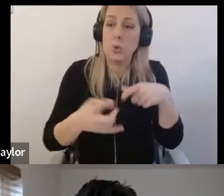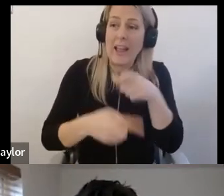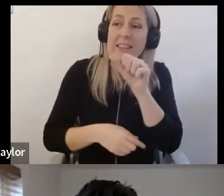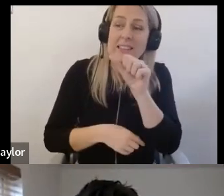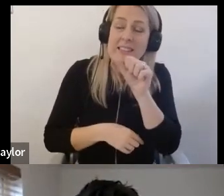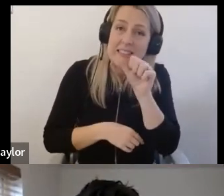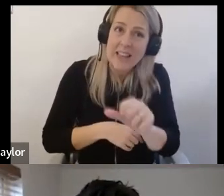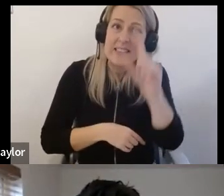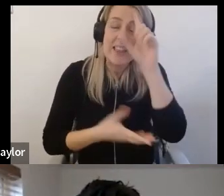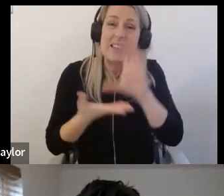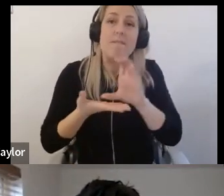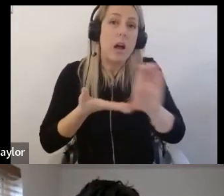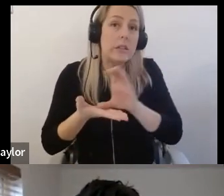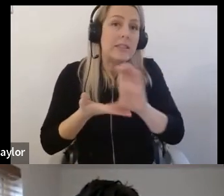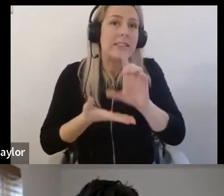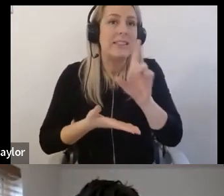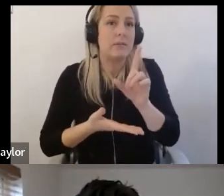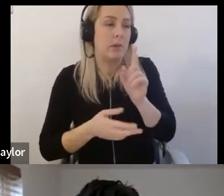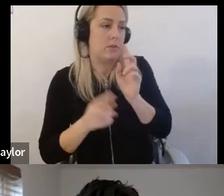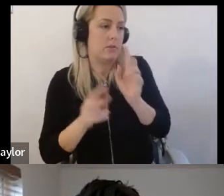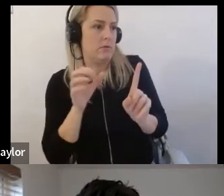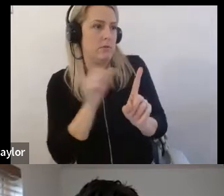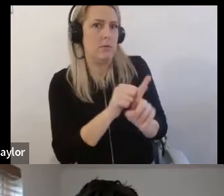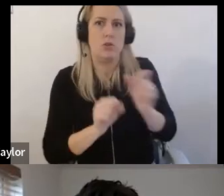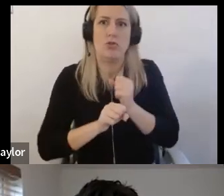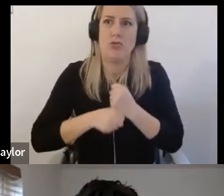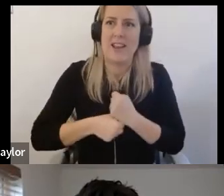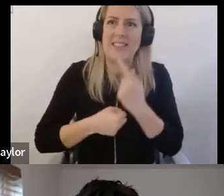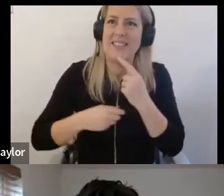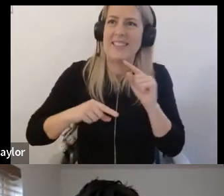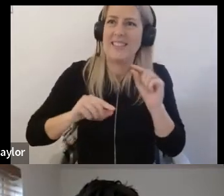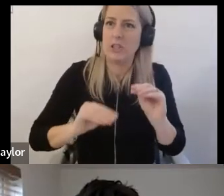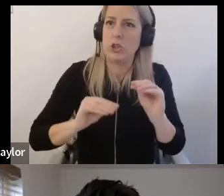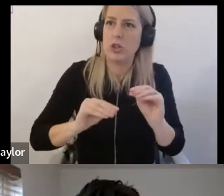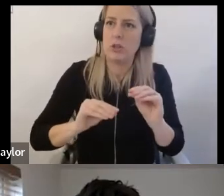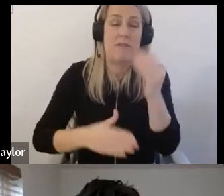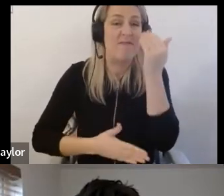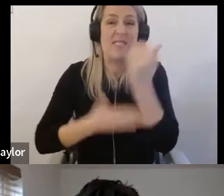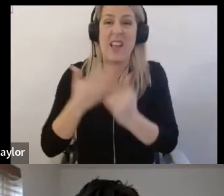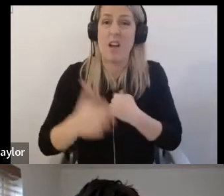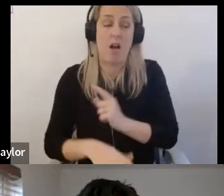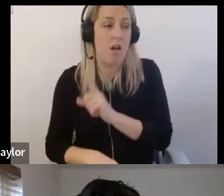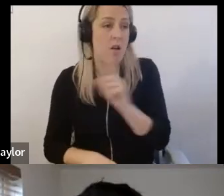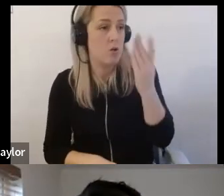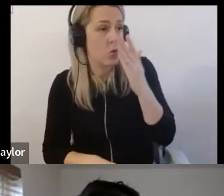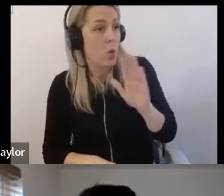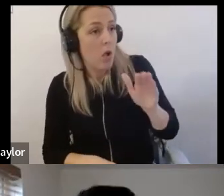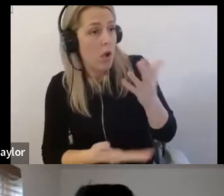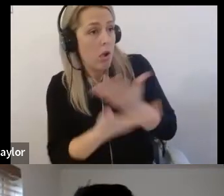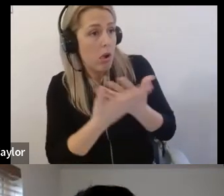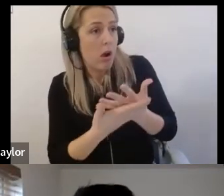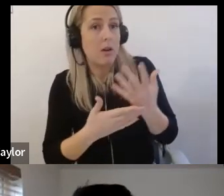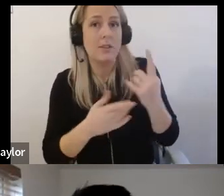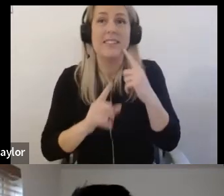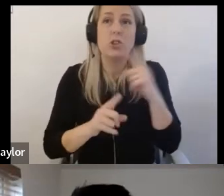teachers. And I've never gone into a school, spoken to a head teacher and they say, yes, we're fully resourced. I mean, I was volunteering in my local